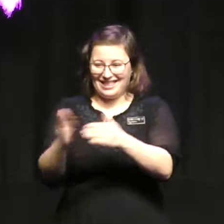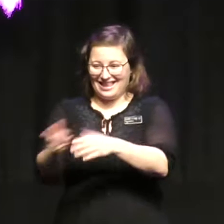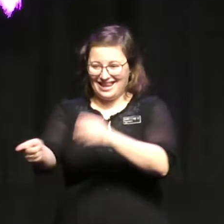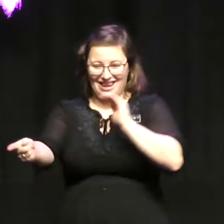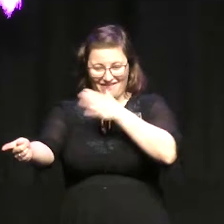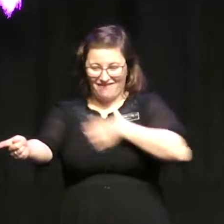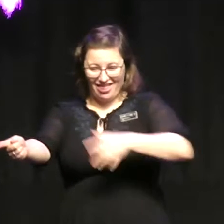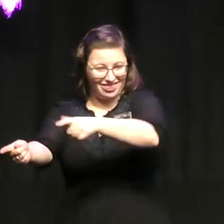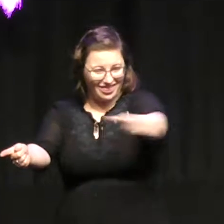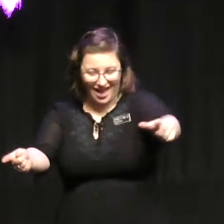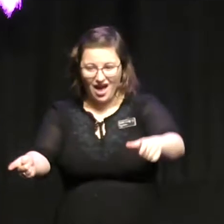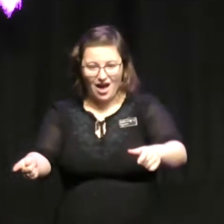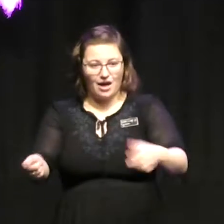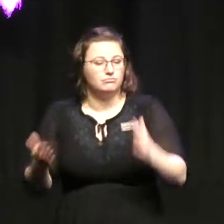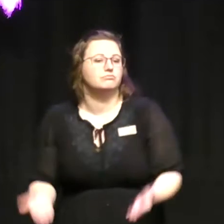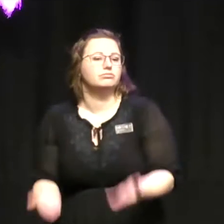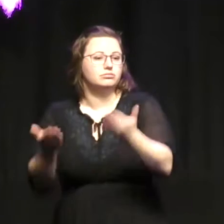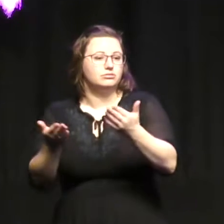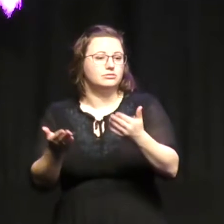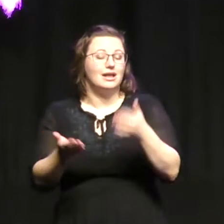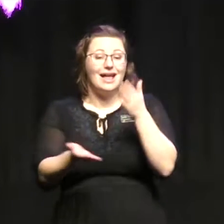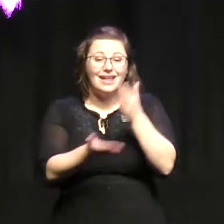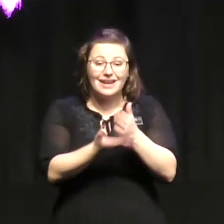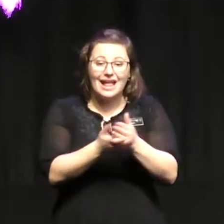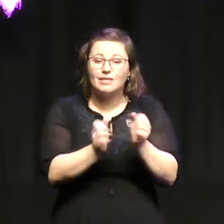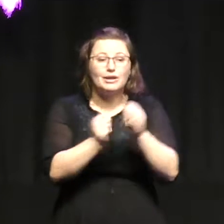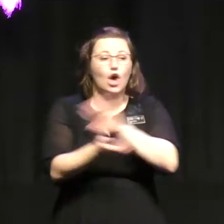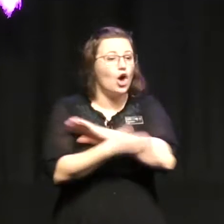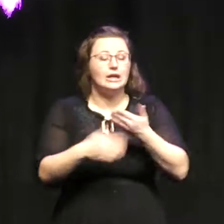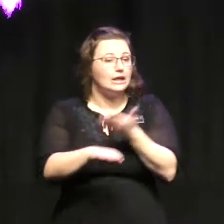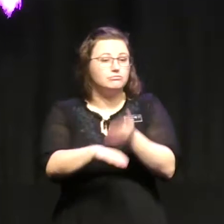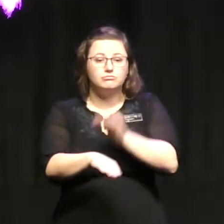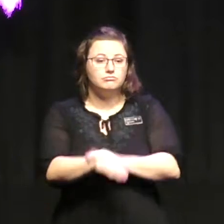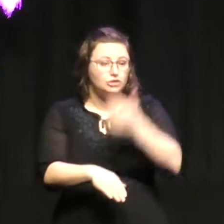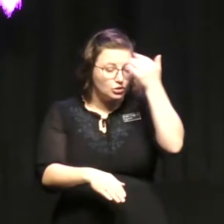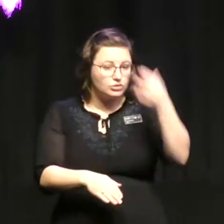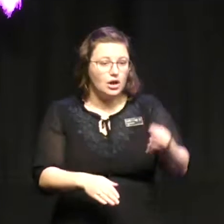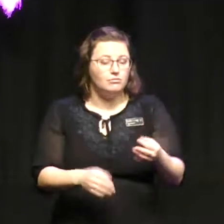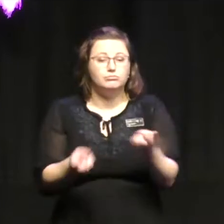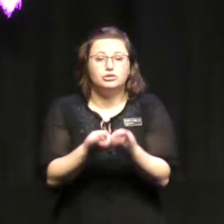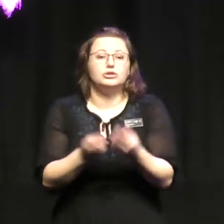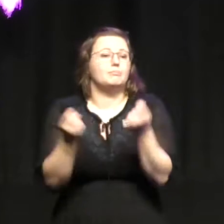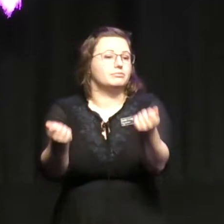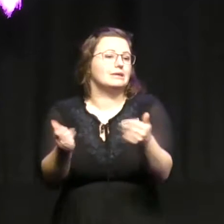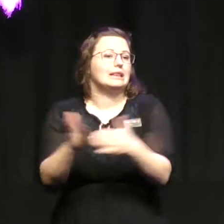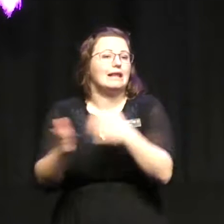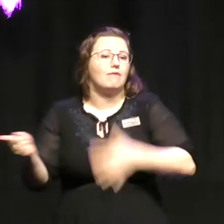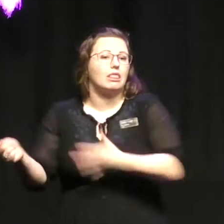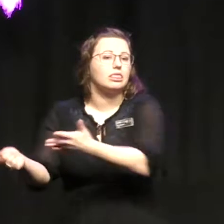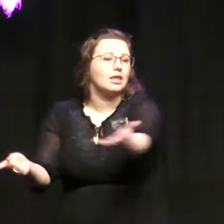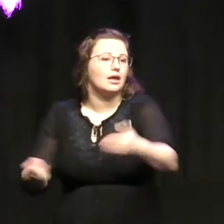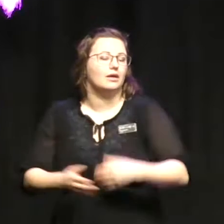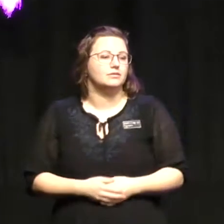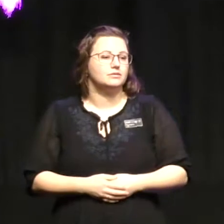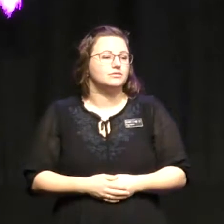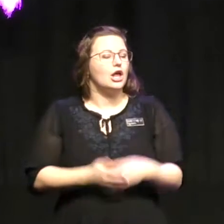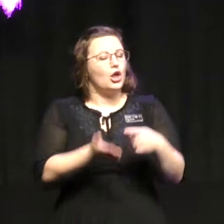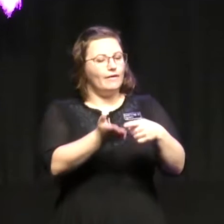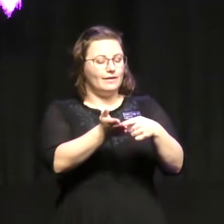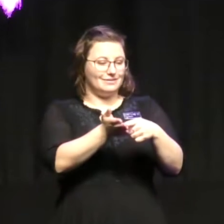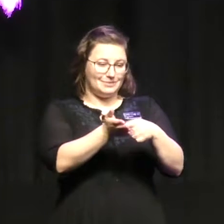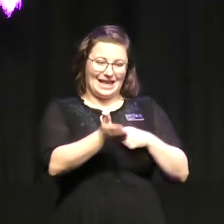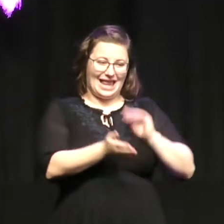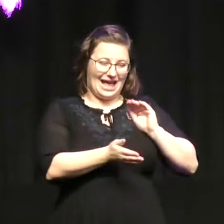Rights without capacities mean a little for the poor. Second such right of women is